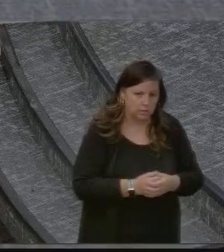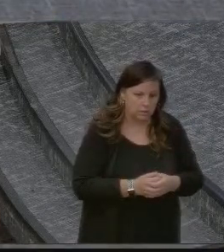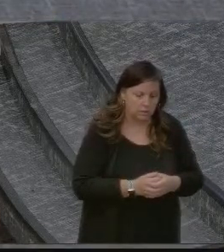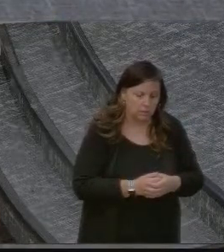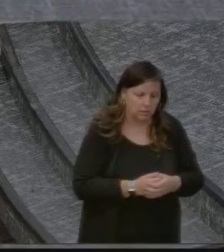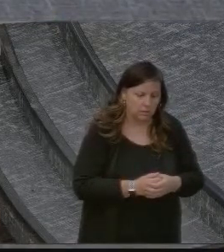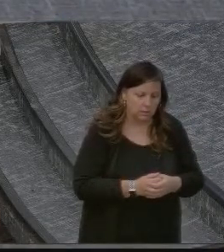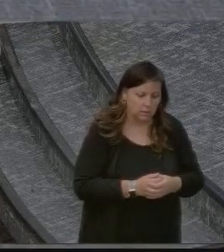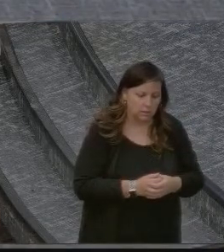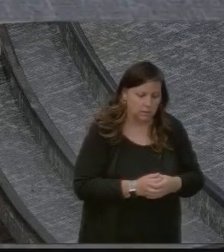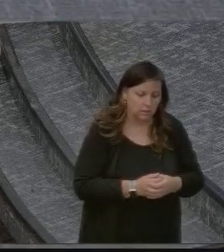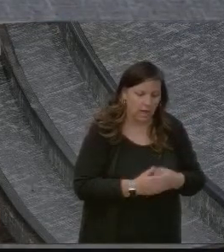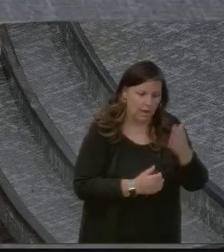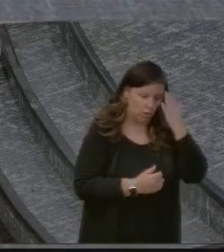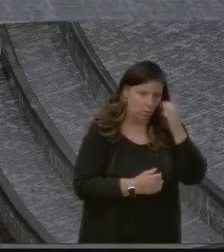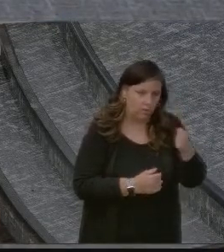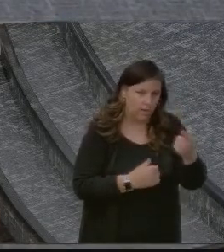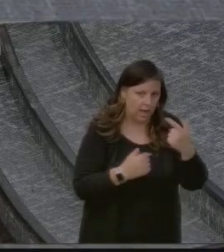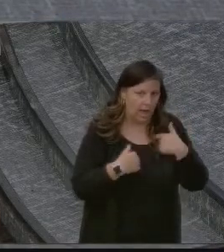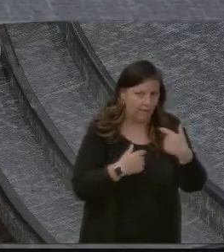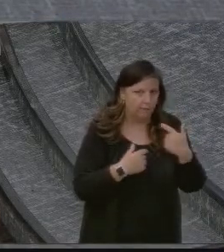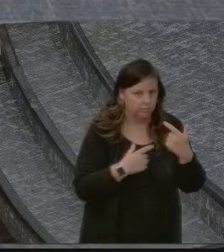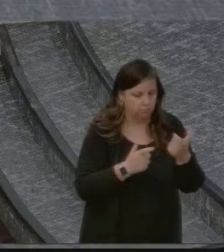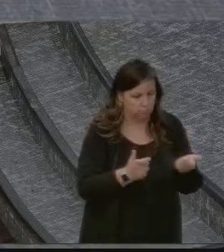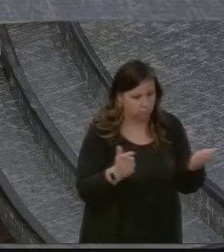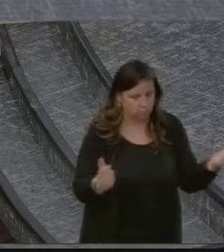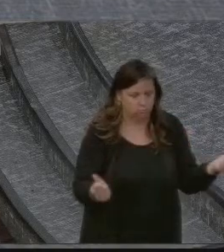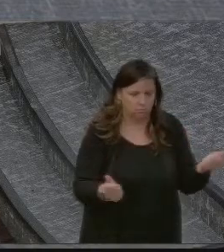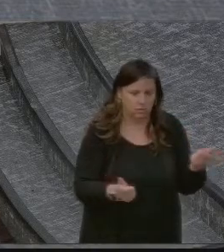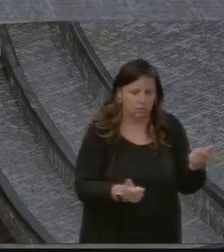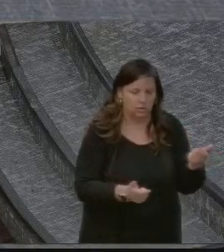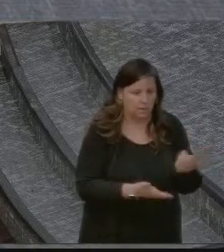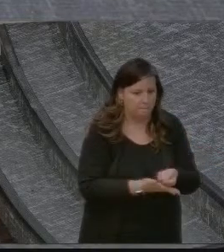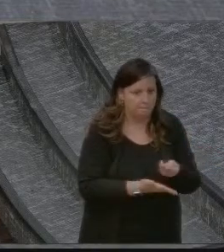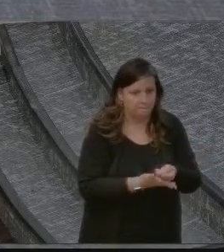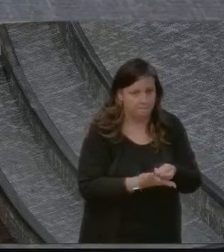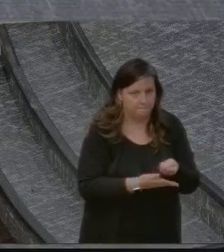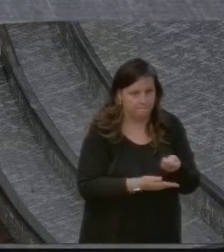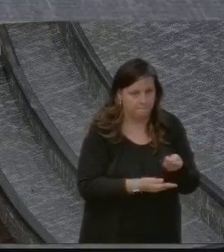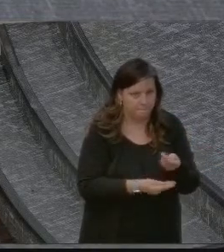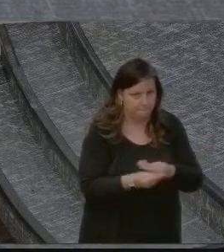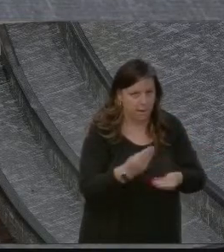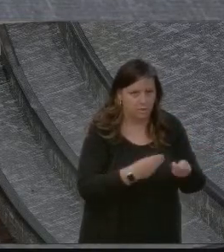a significant budget and they're, sort of a program in and of itself.